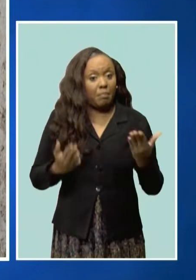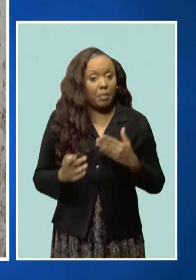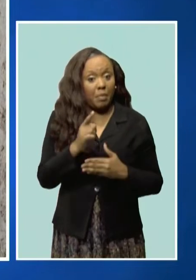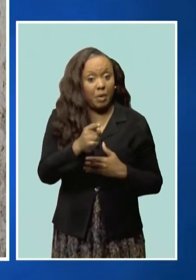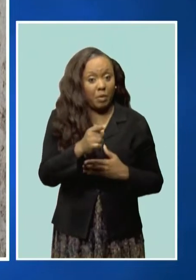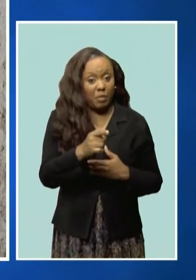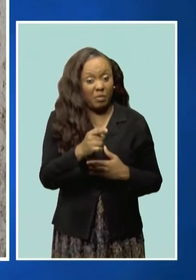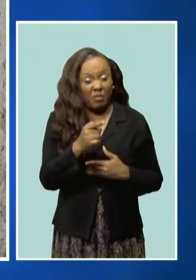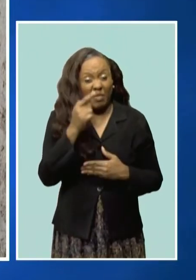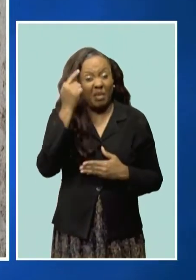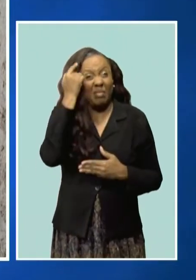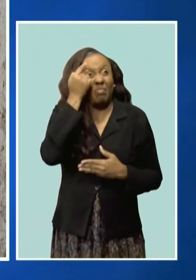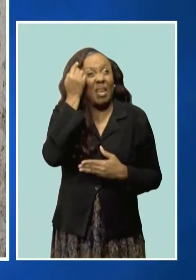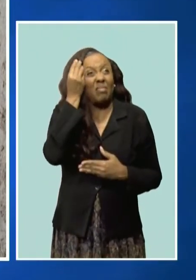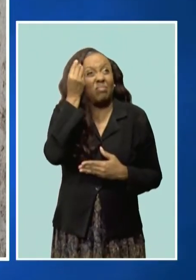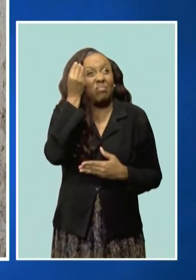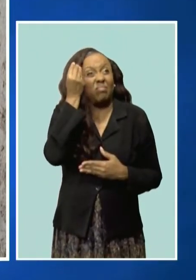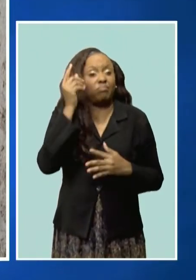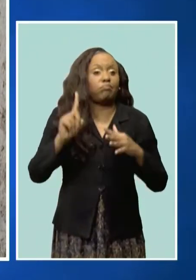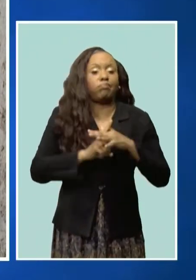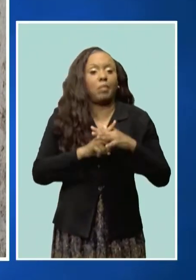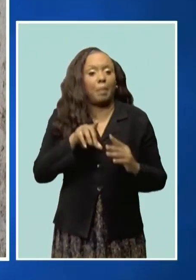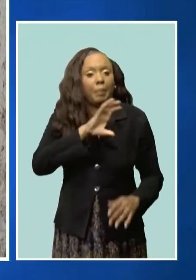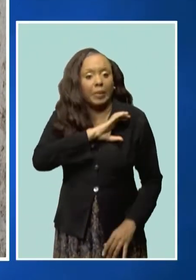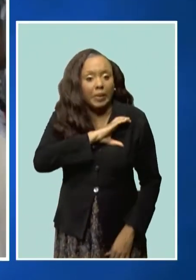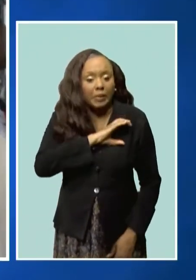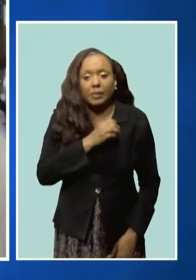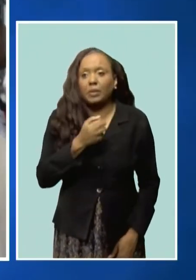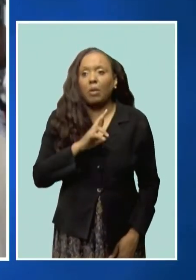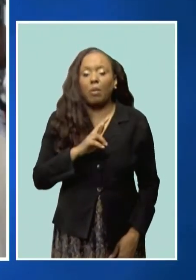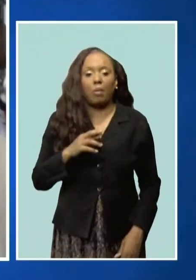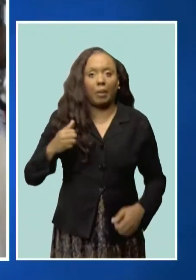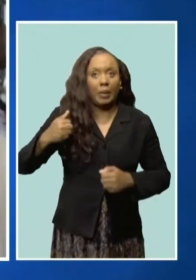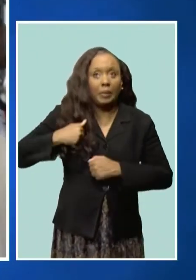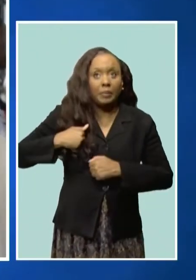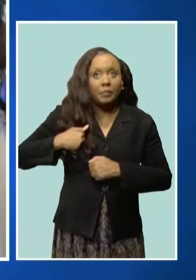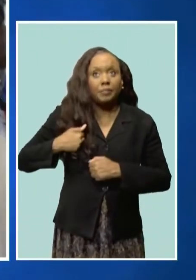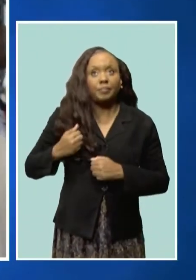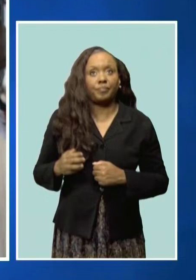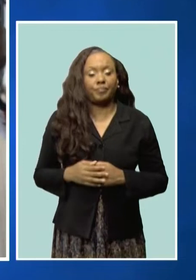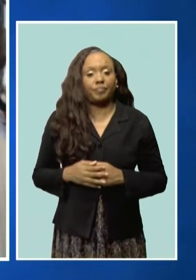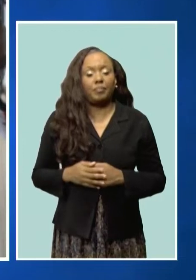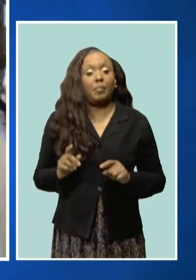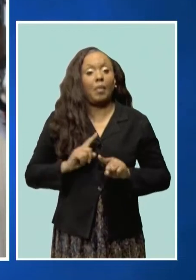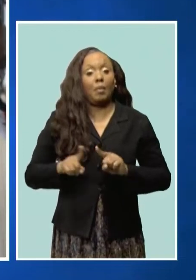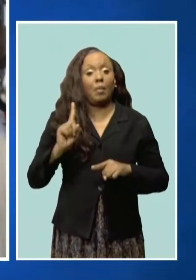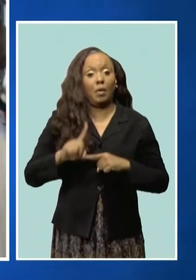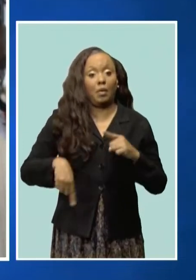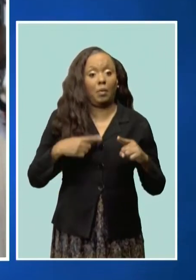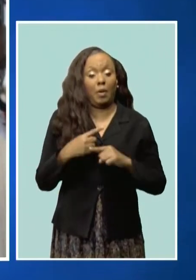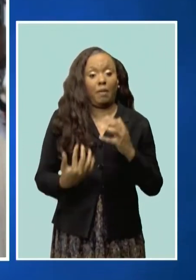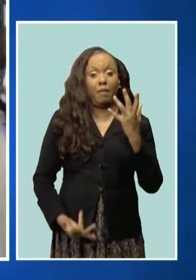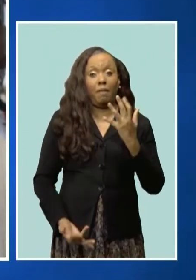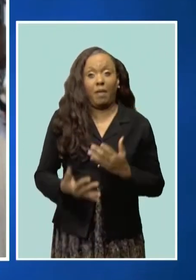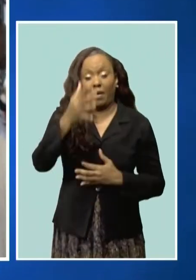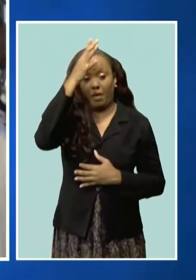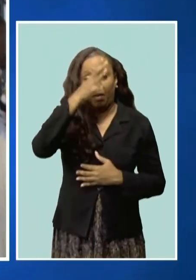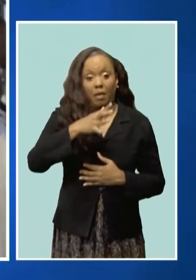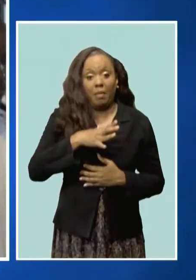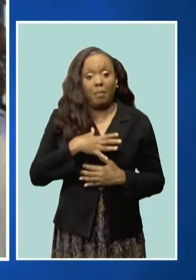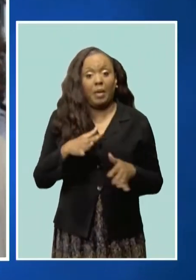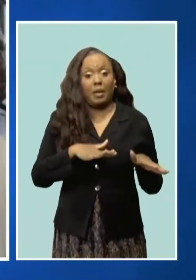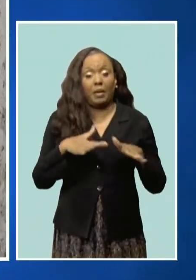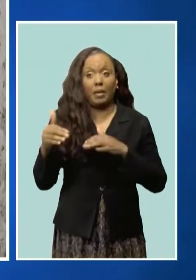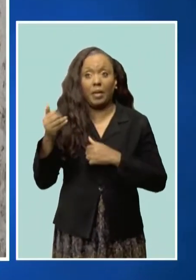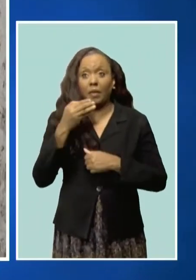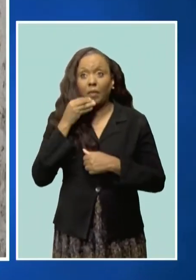But every fire officer that leaves his family to go to work on any given day is not assured that he's going to return home.